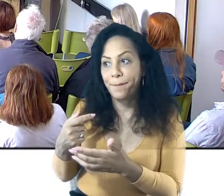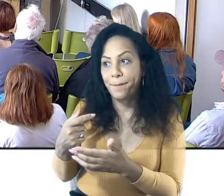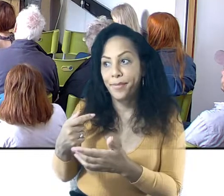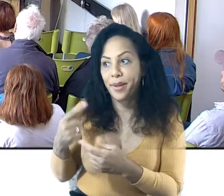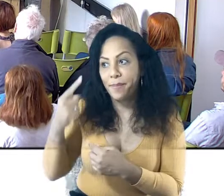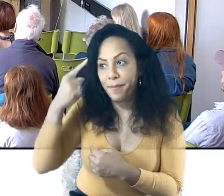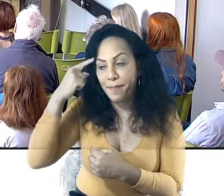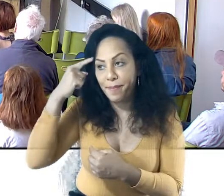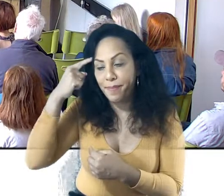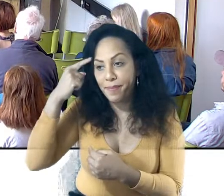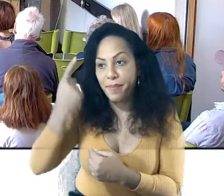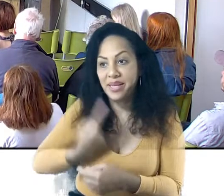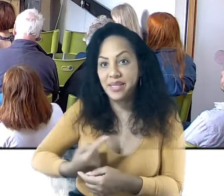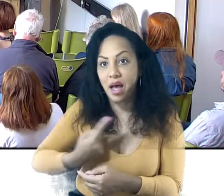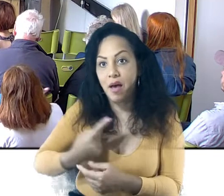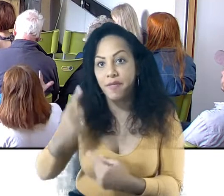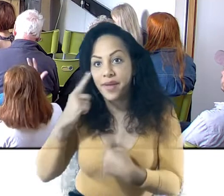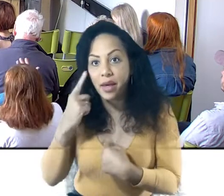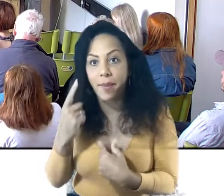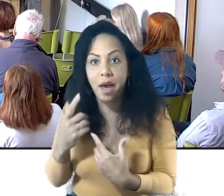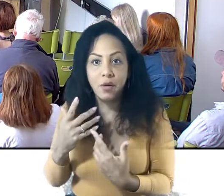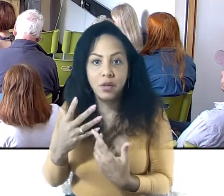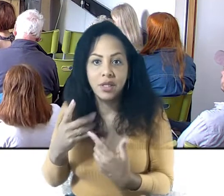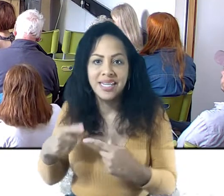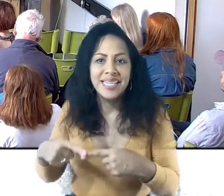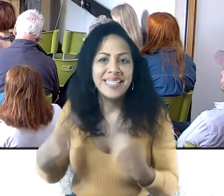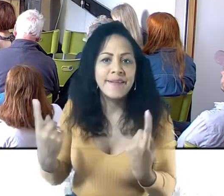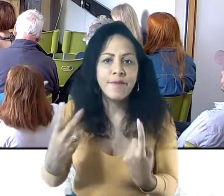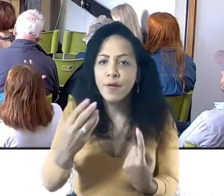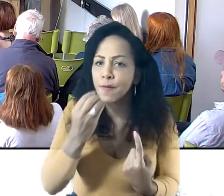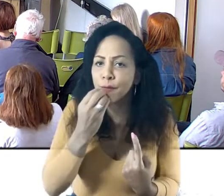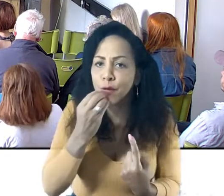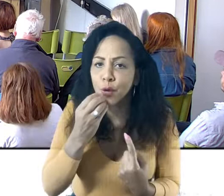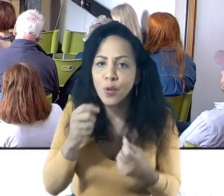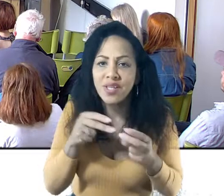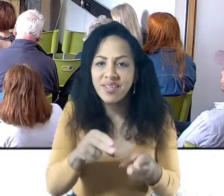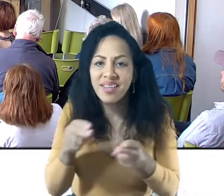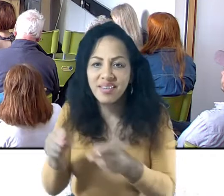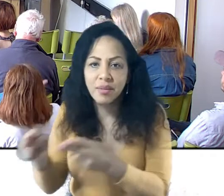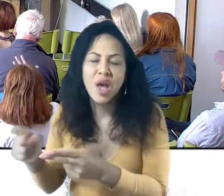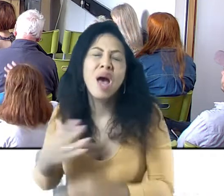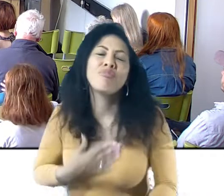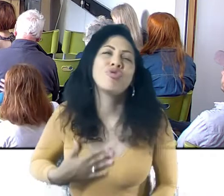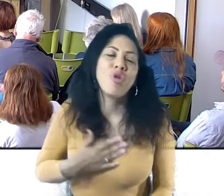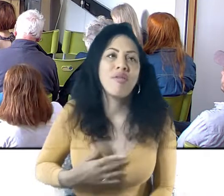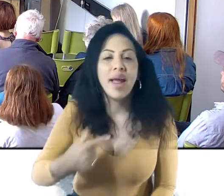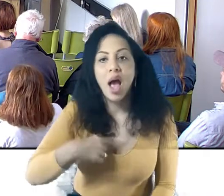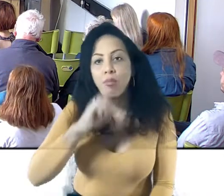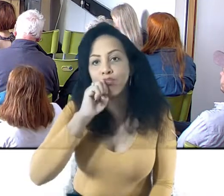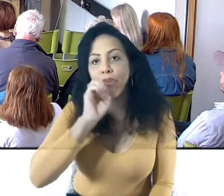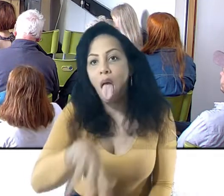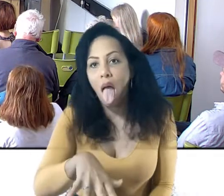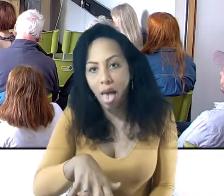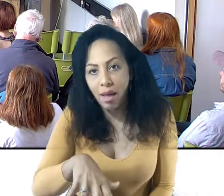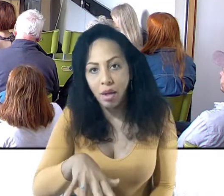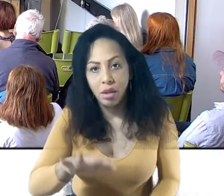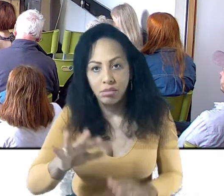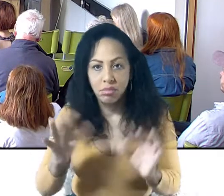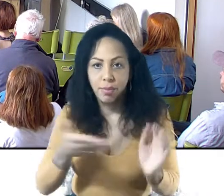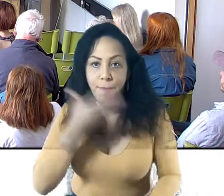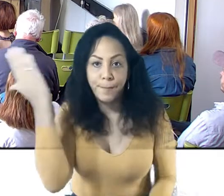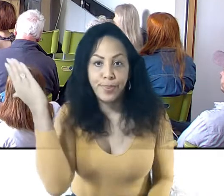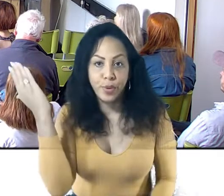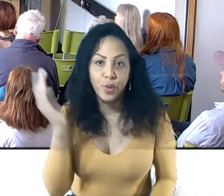Yeah. So yeah, any thoughts on that? I just sort of blurted with no particular question, but I just No,